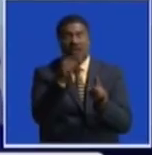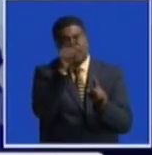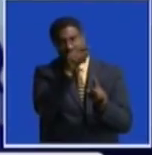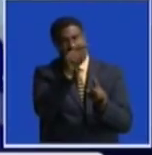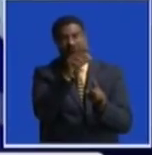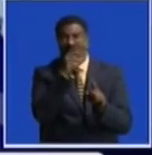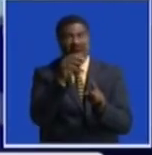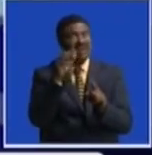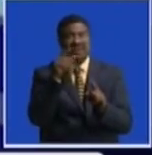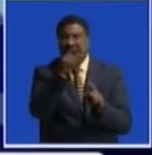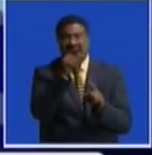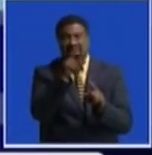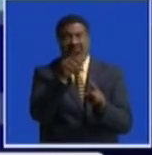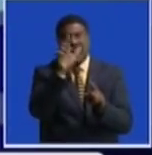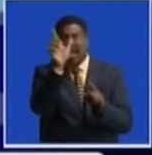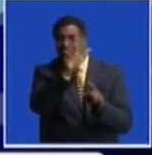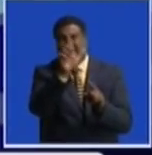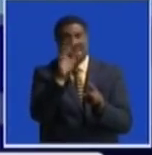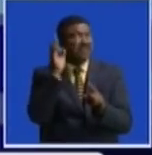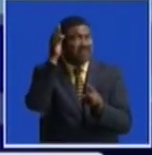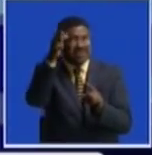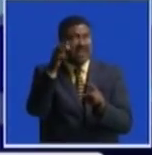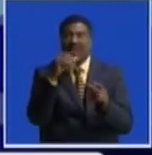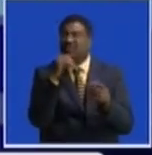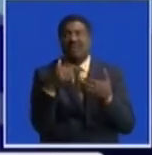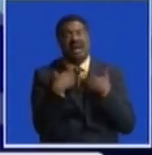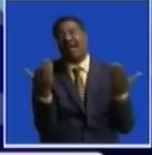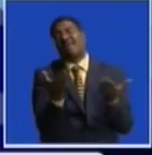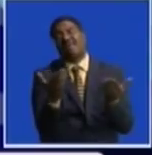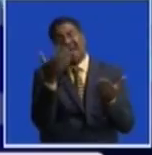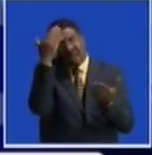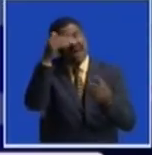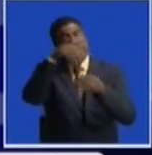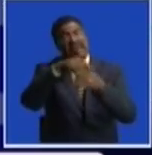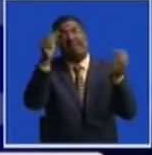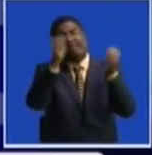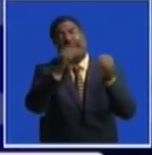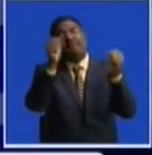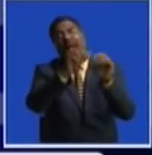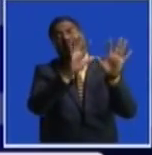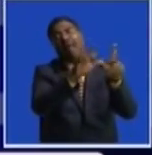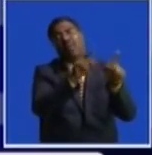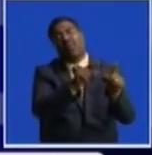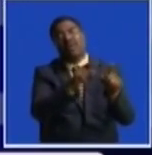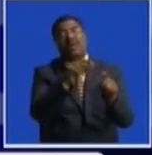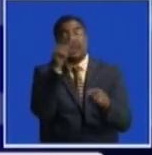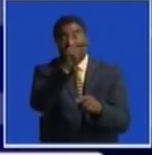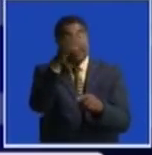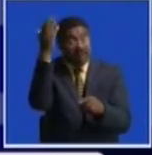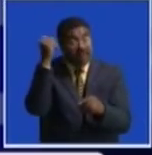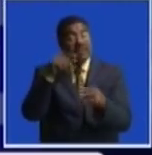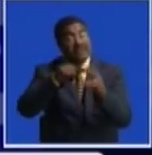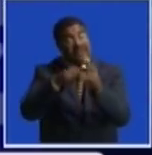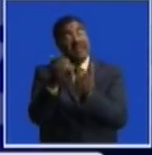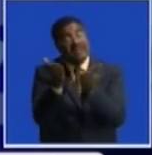he sees no future in the former ruling party because of the unresolved internal wrangles. Mr. Nkonde, who has served the former